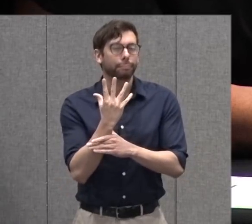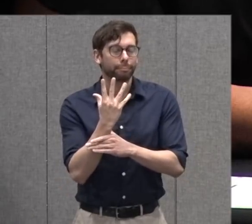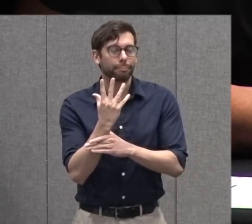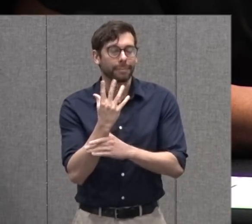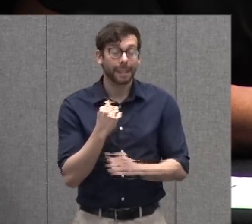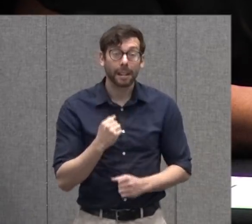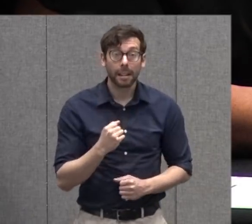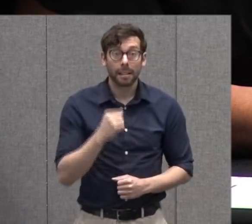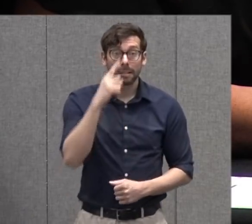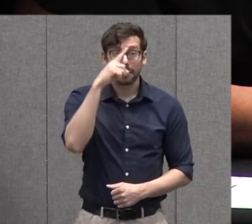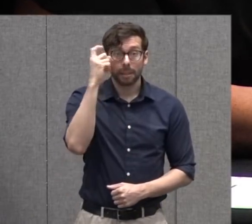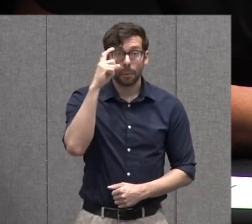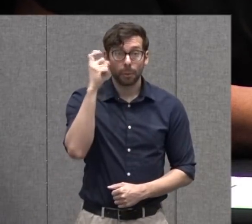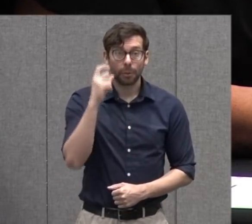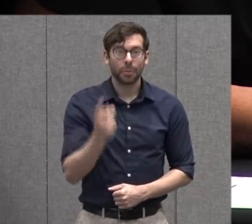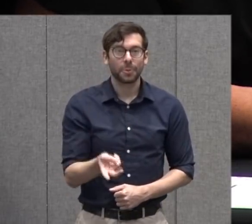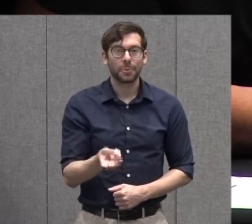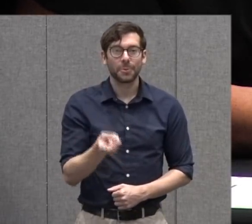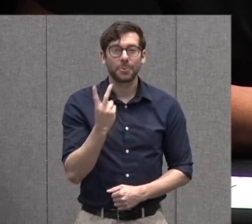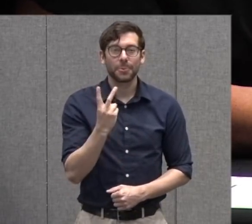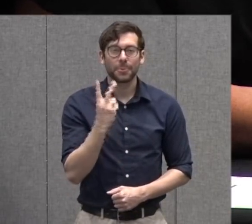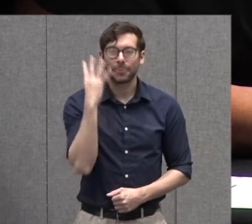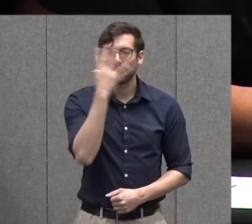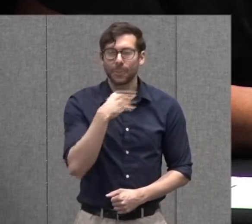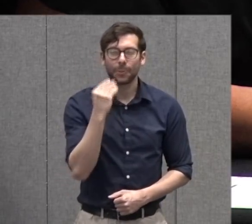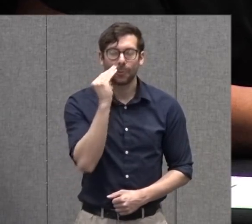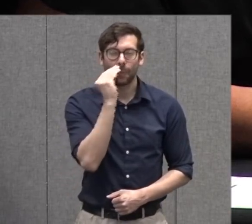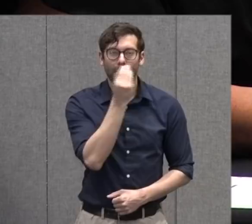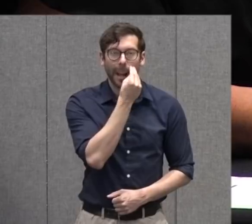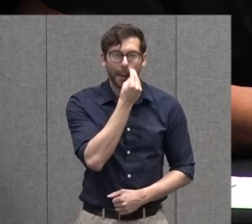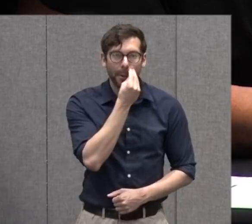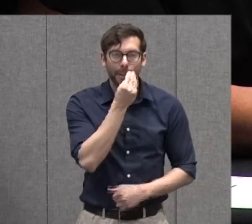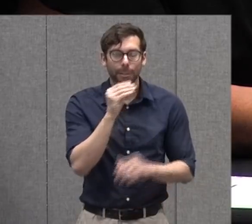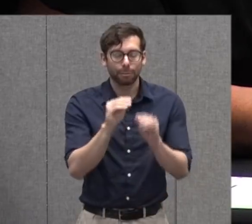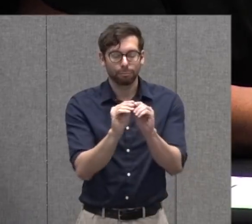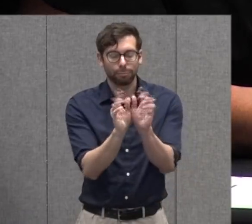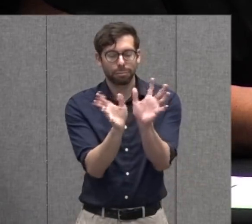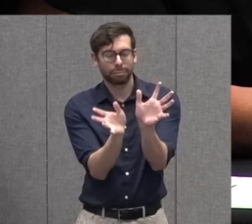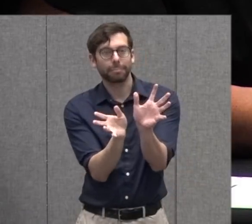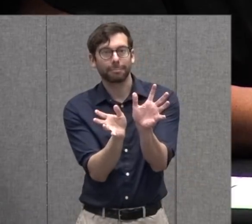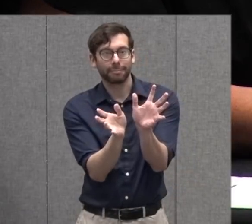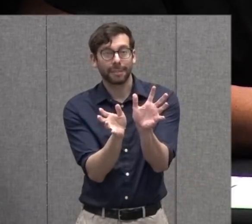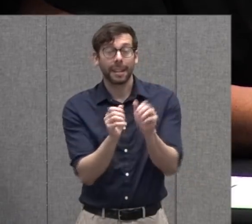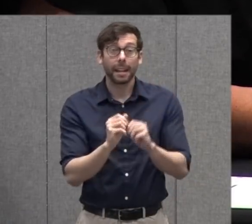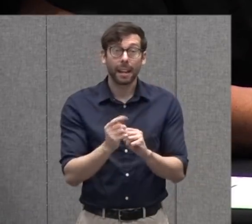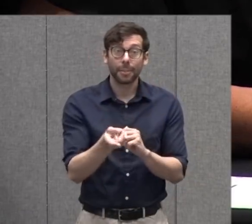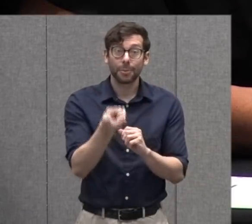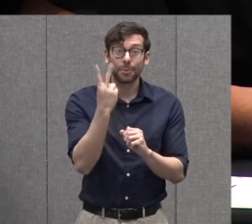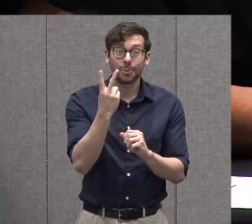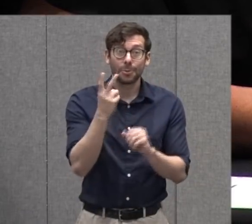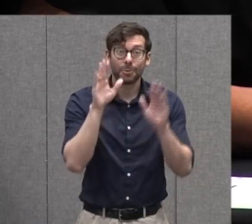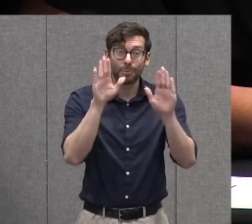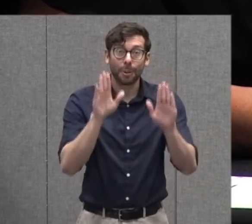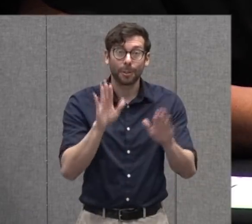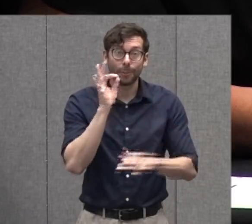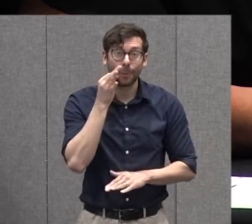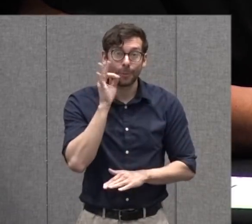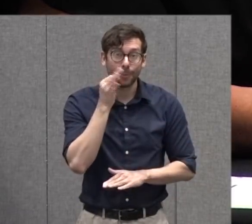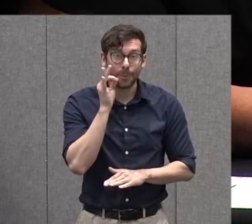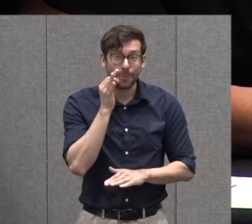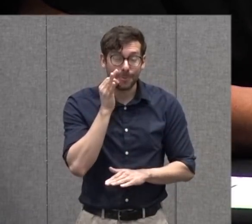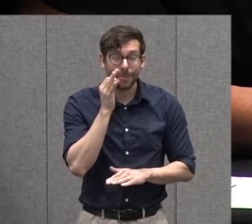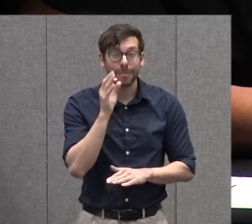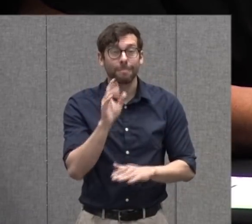summer, 2 beautiful flowers bloomed on the plant, and 2 marvelous fruits came. In the fall again,